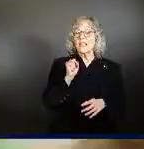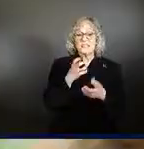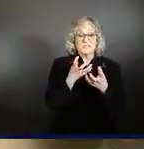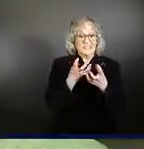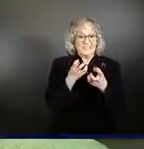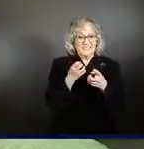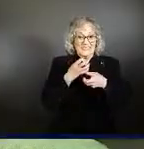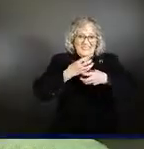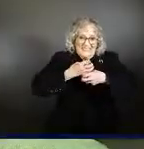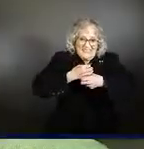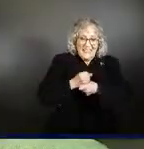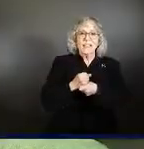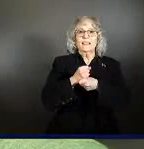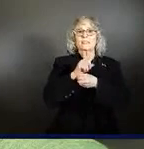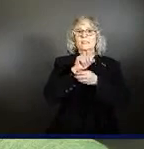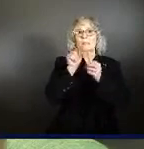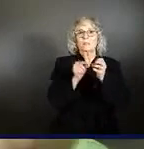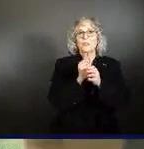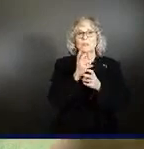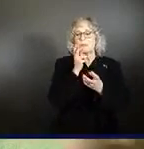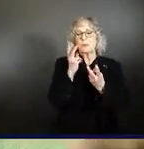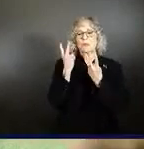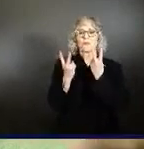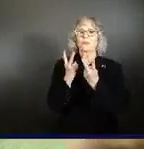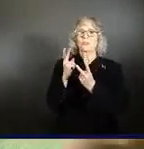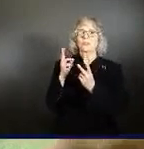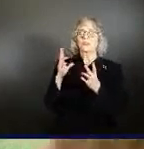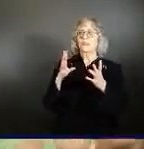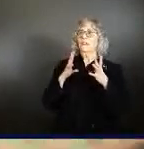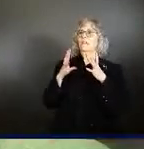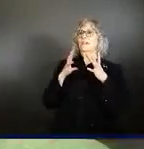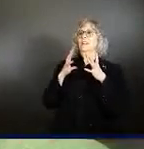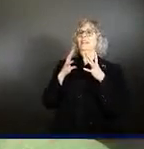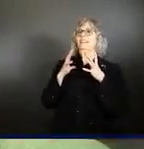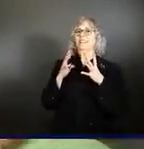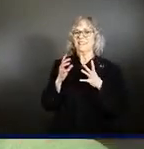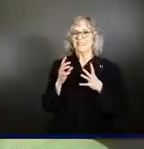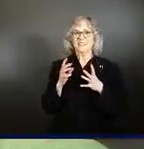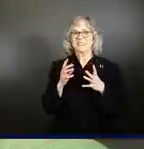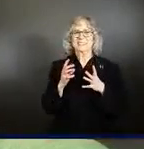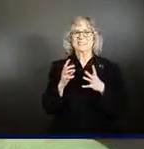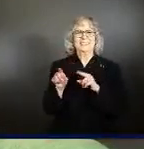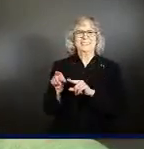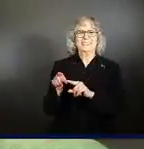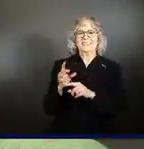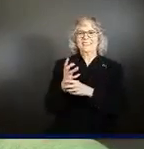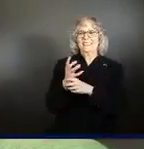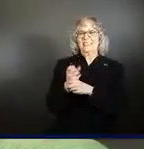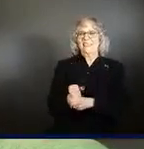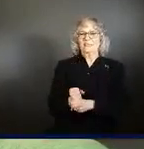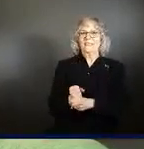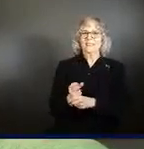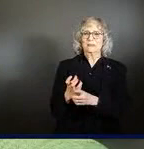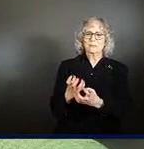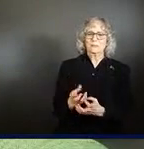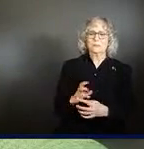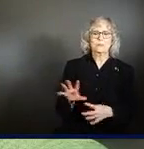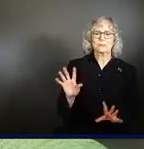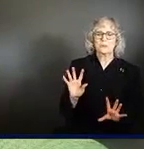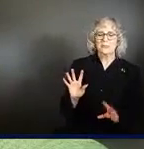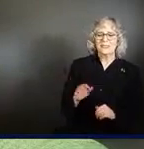vacation also. I'm thinking a ton on vacation because we've been 6 months in commissioning, right? So vacation is a very, very nice word in my